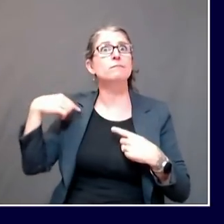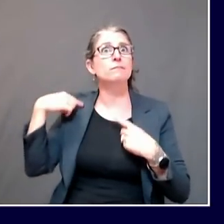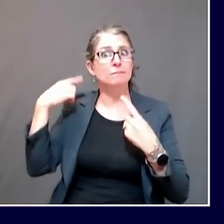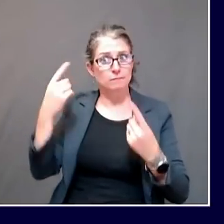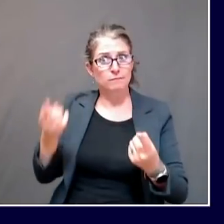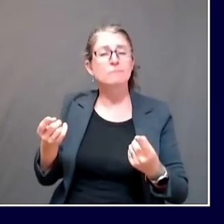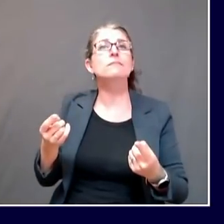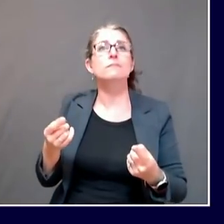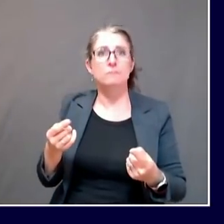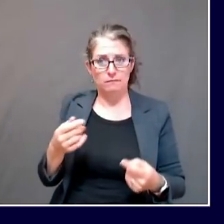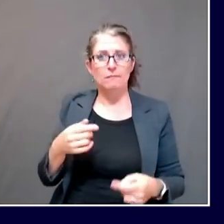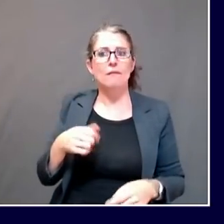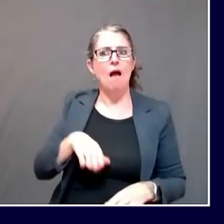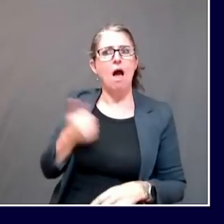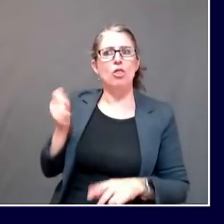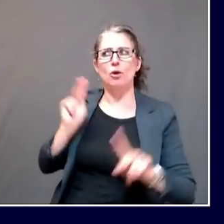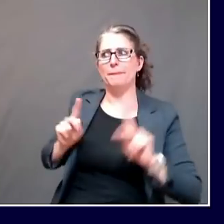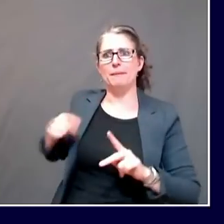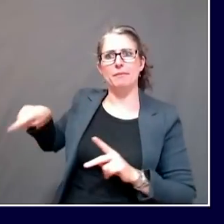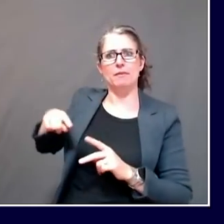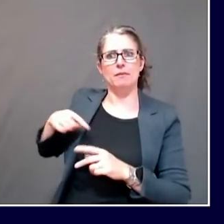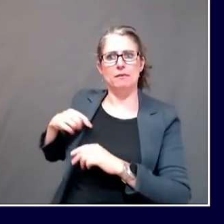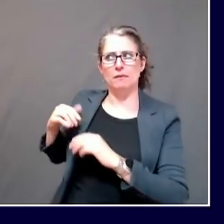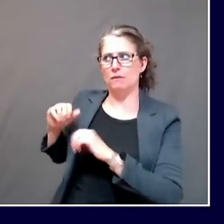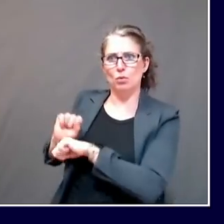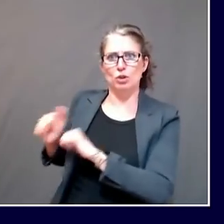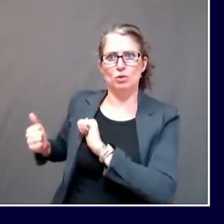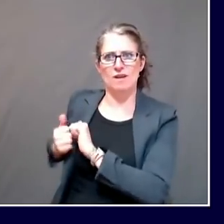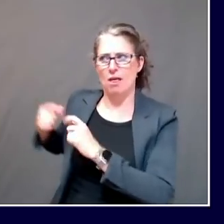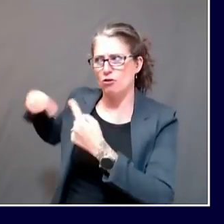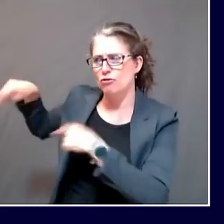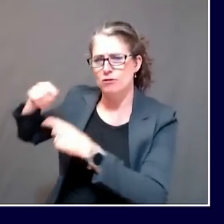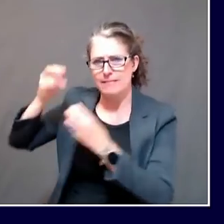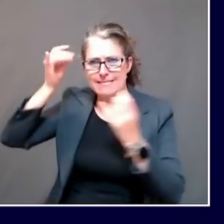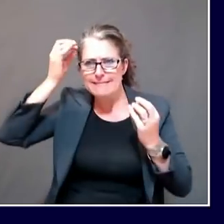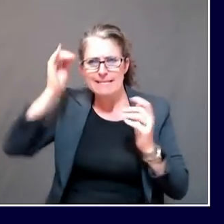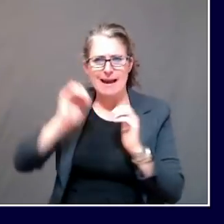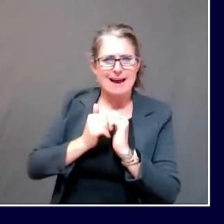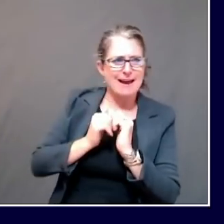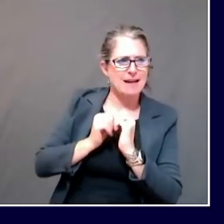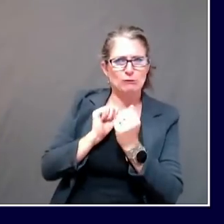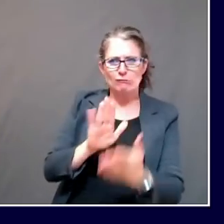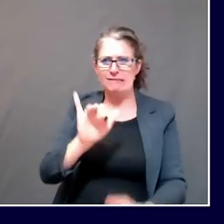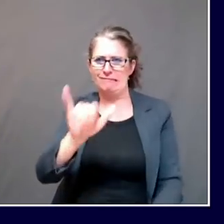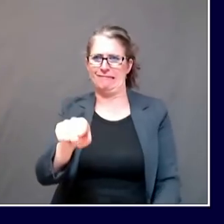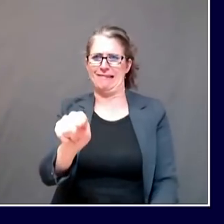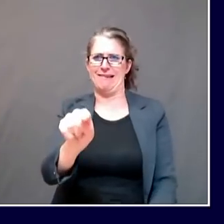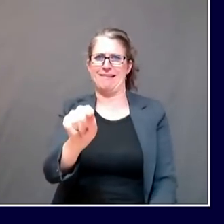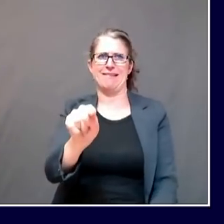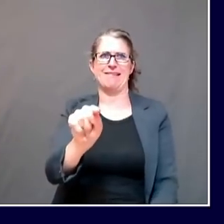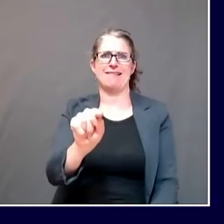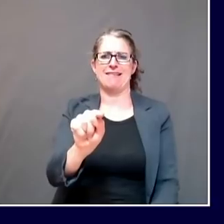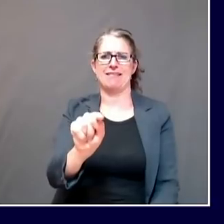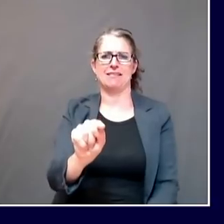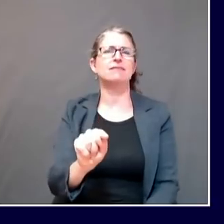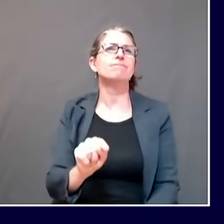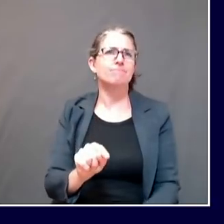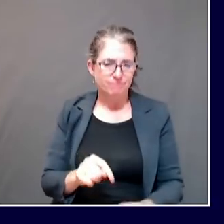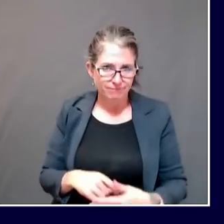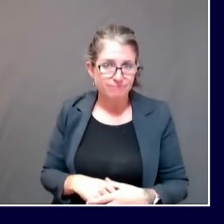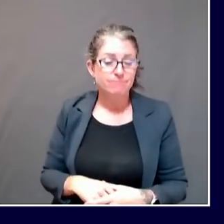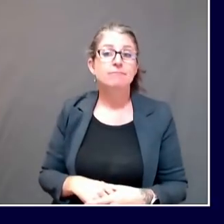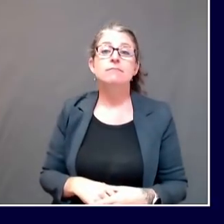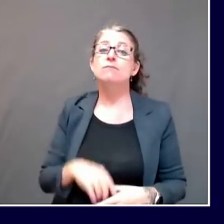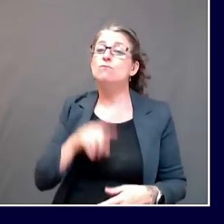line here is that so much of the rollout for any vaccine will depend on trust